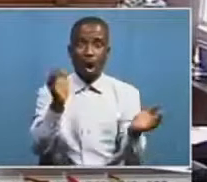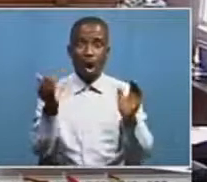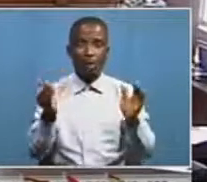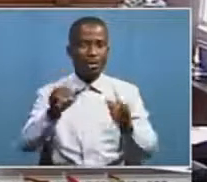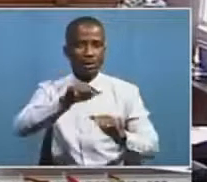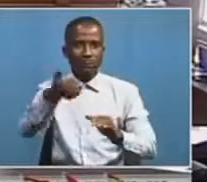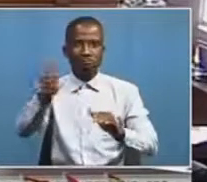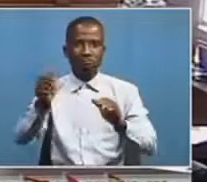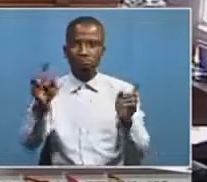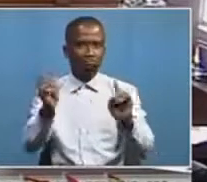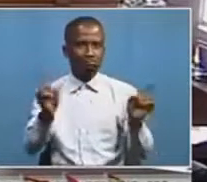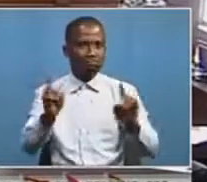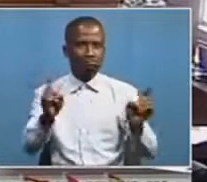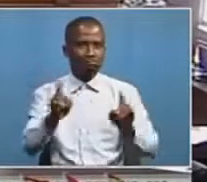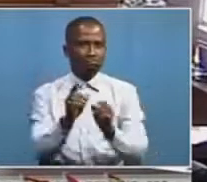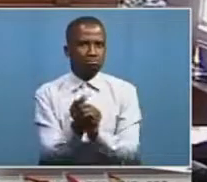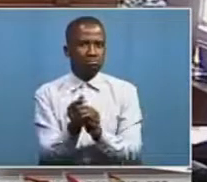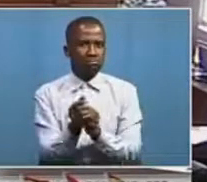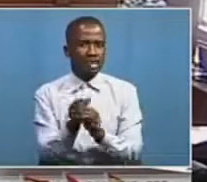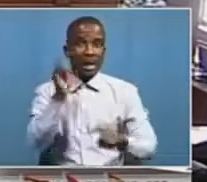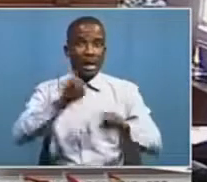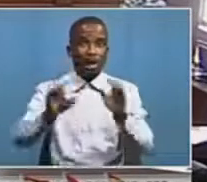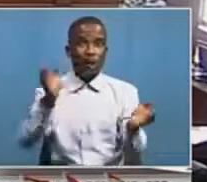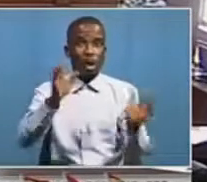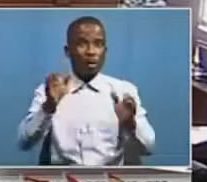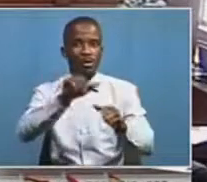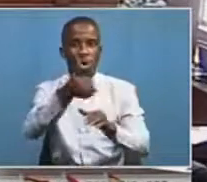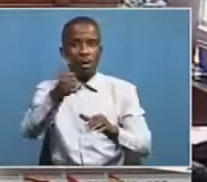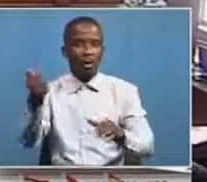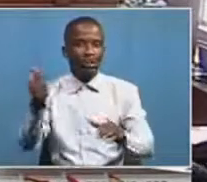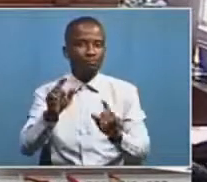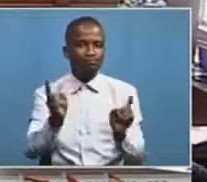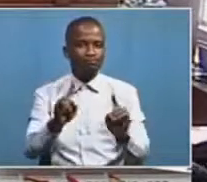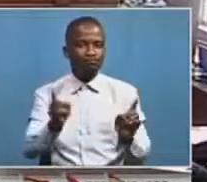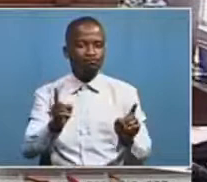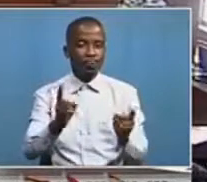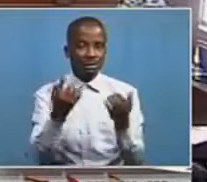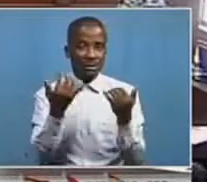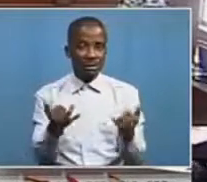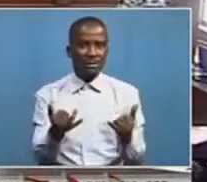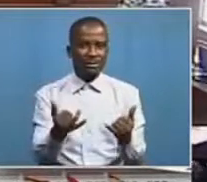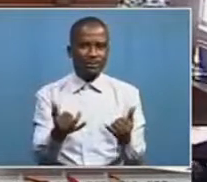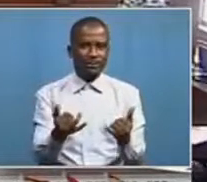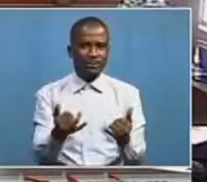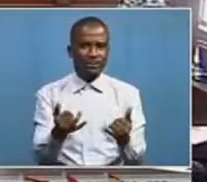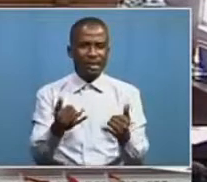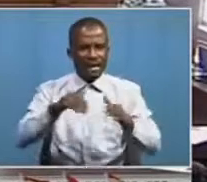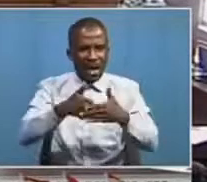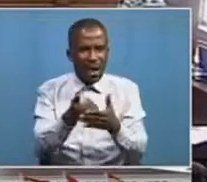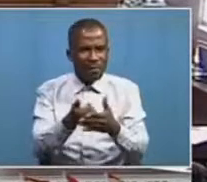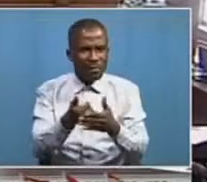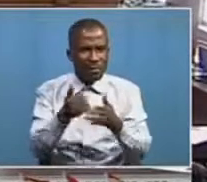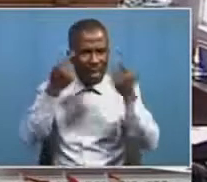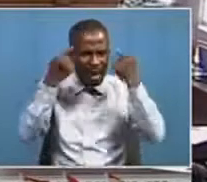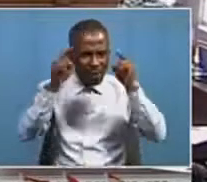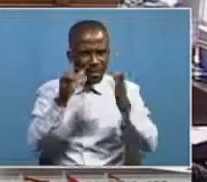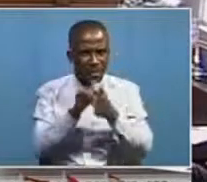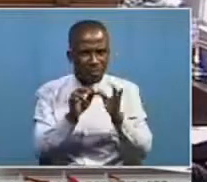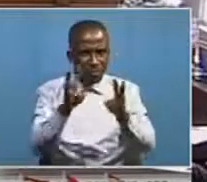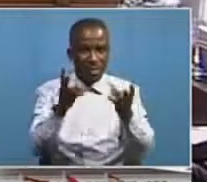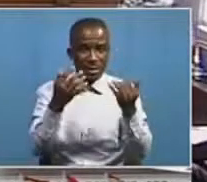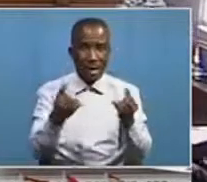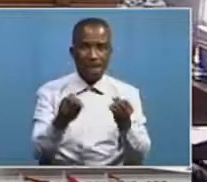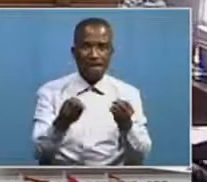the cases touching on various aspects of our Constitution. By virtue of its peculiar nature and potential effects,